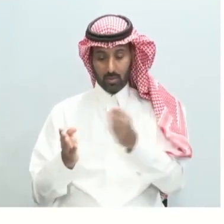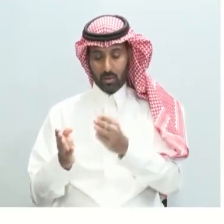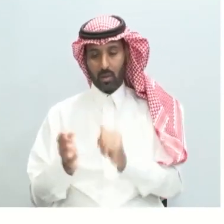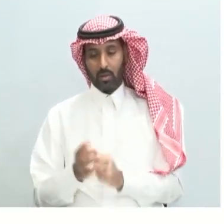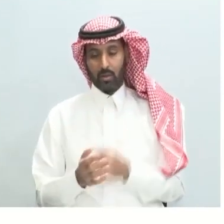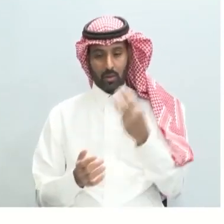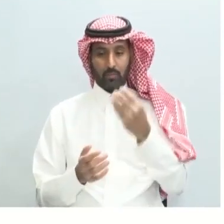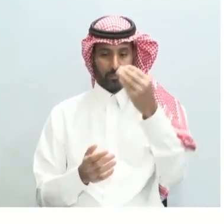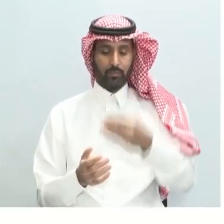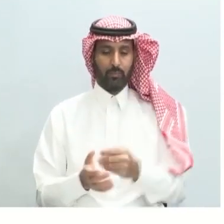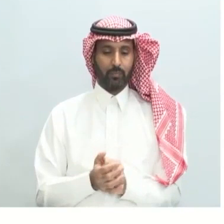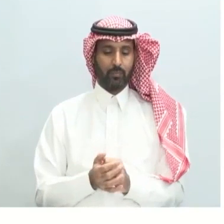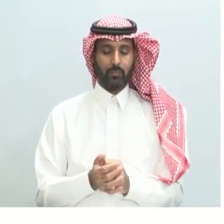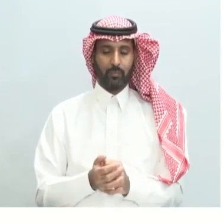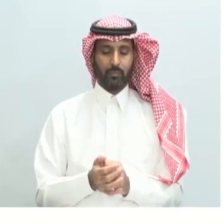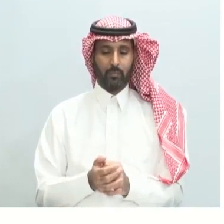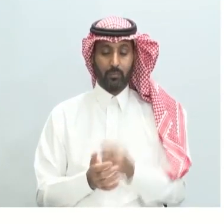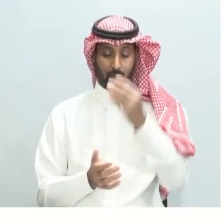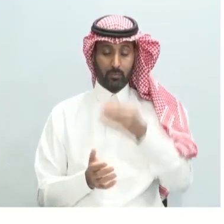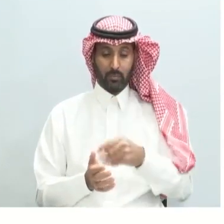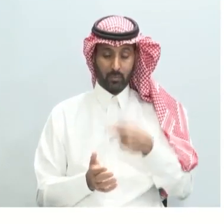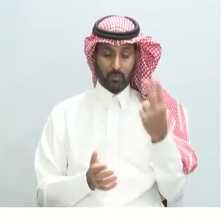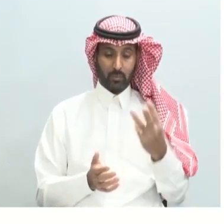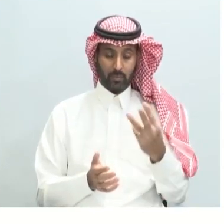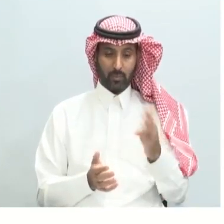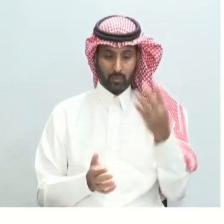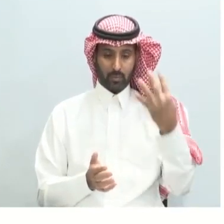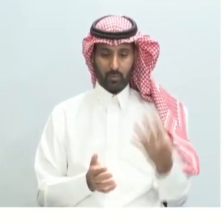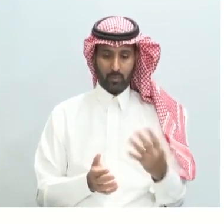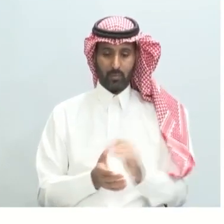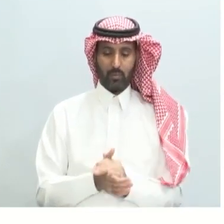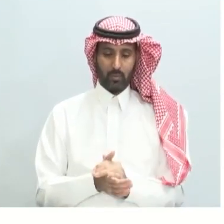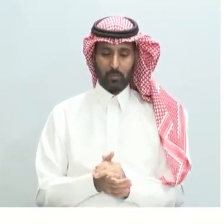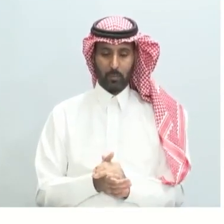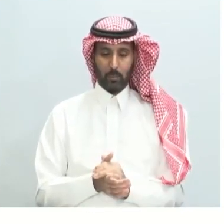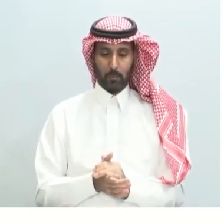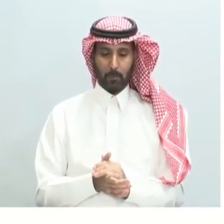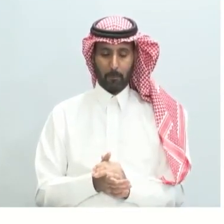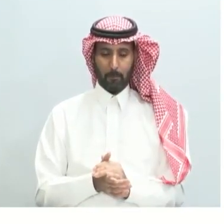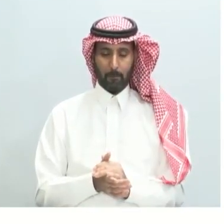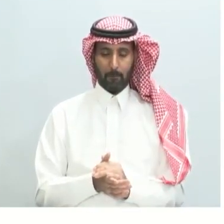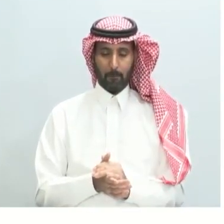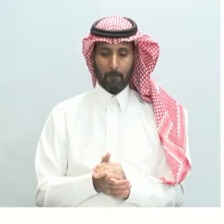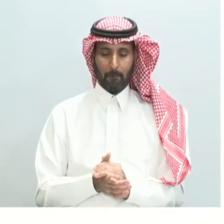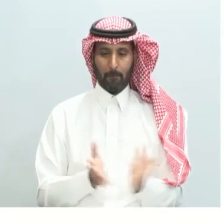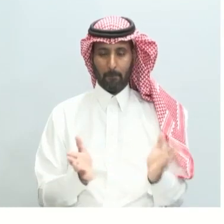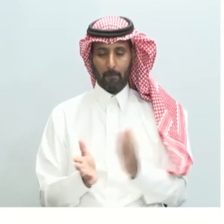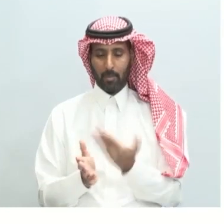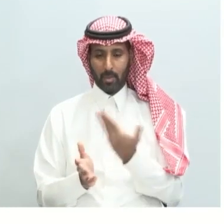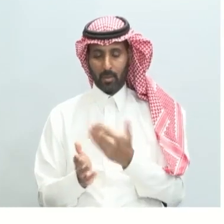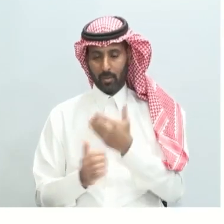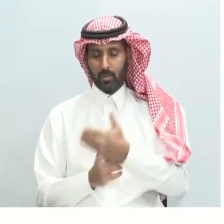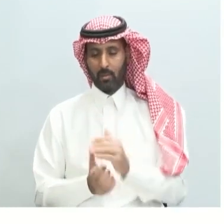one. So here we have left number three and number four. Let's go straight to number three and read